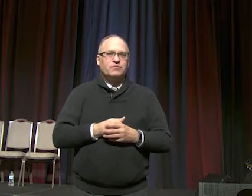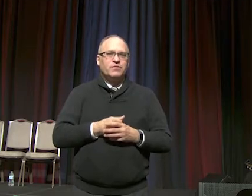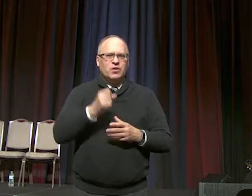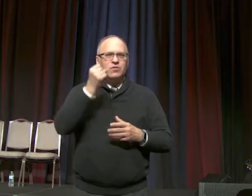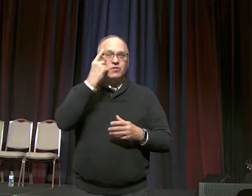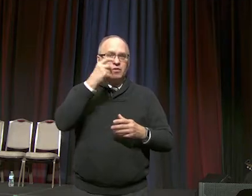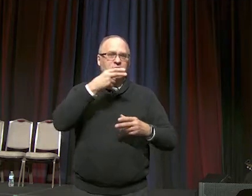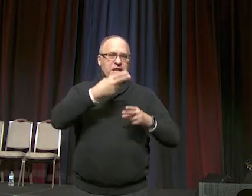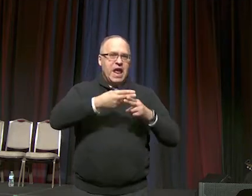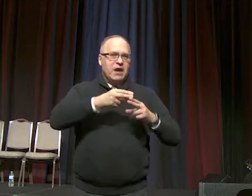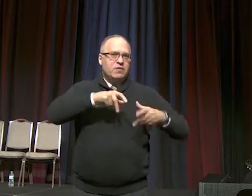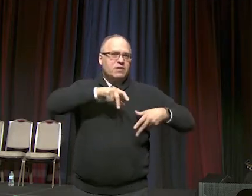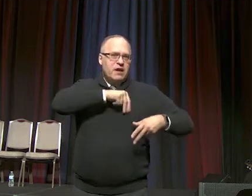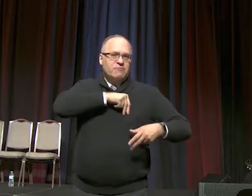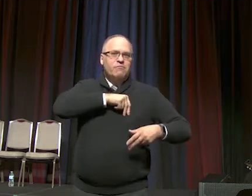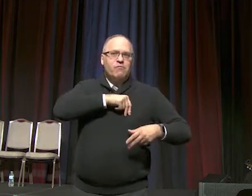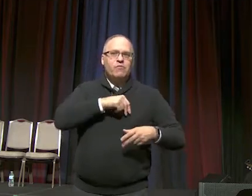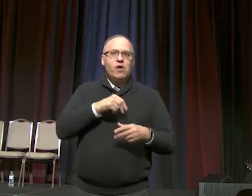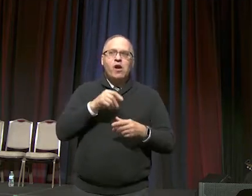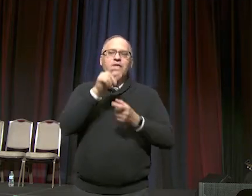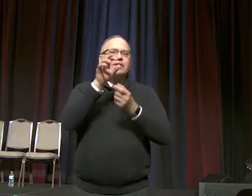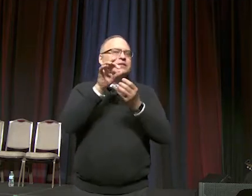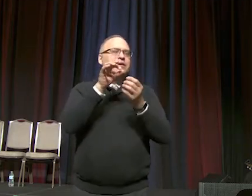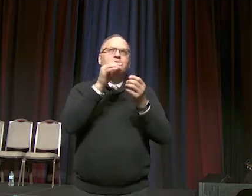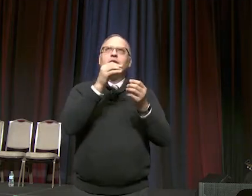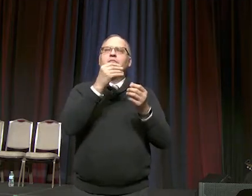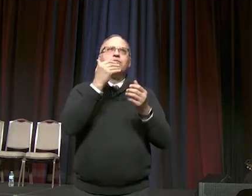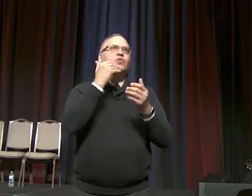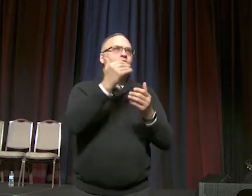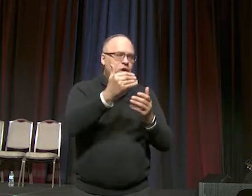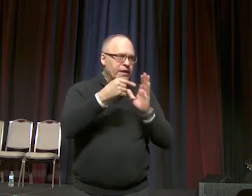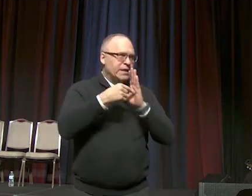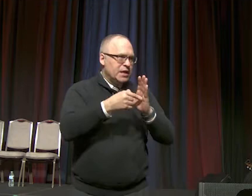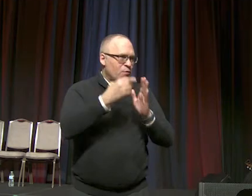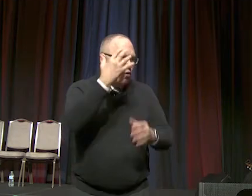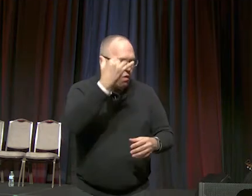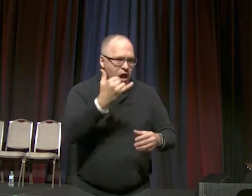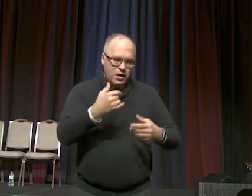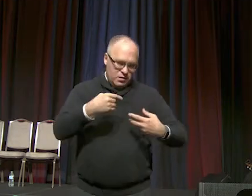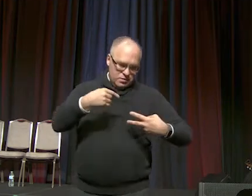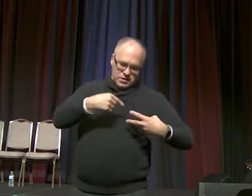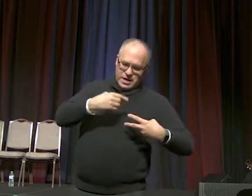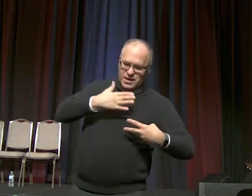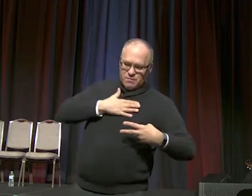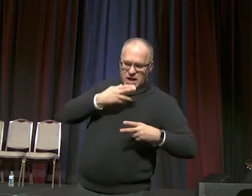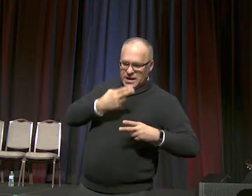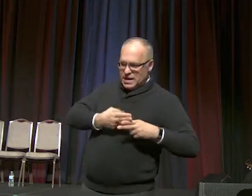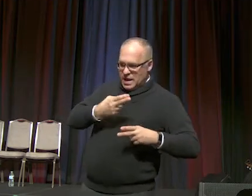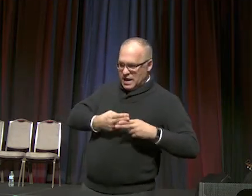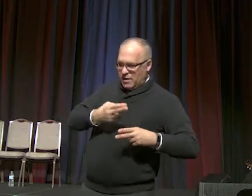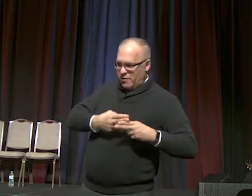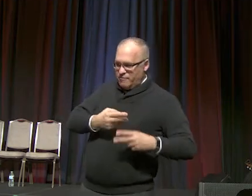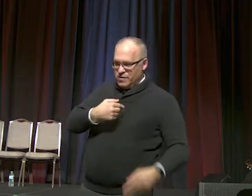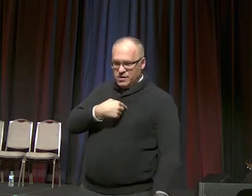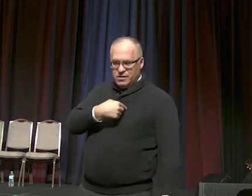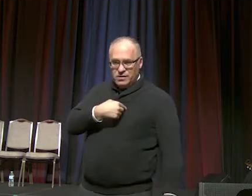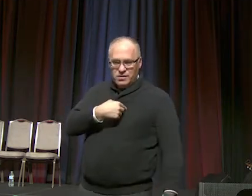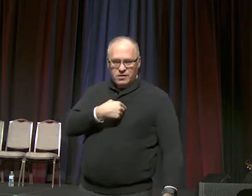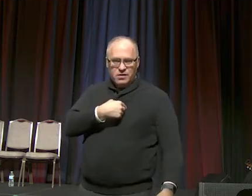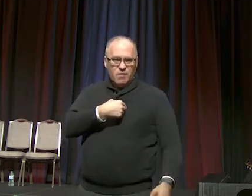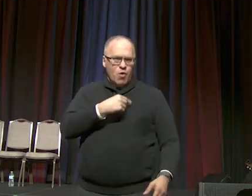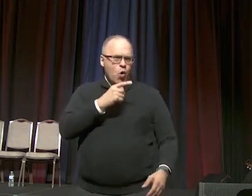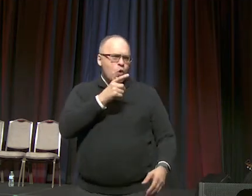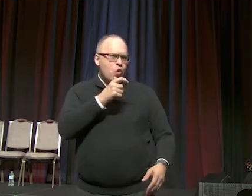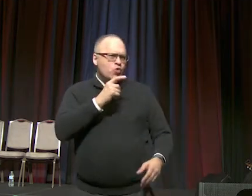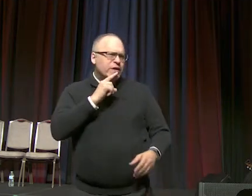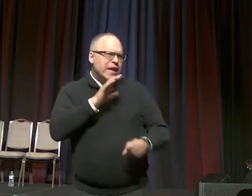This is a perfect example of why. This has my name on it, but there is no guarantee that I'm